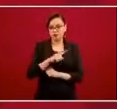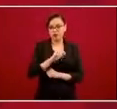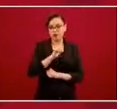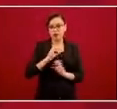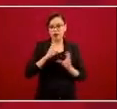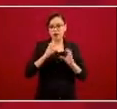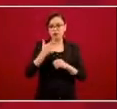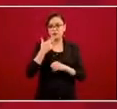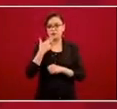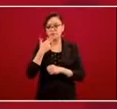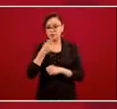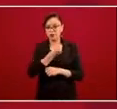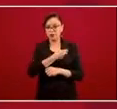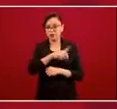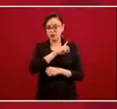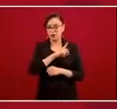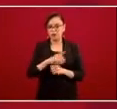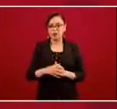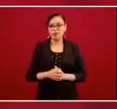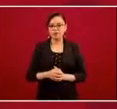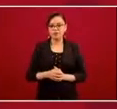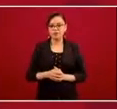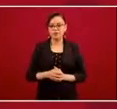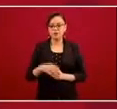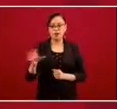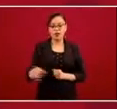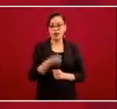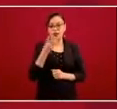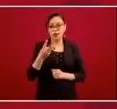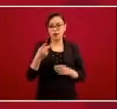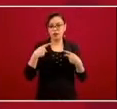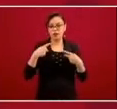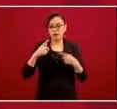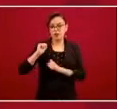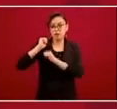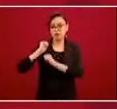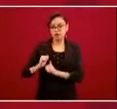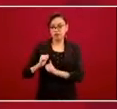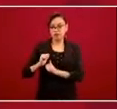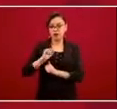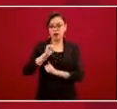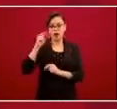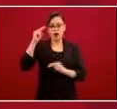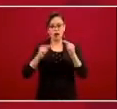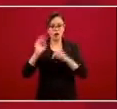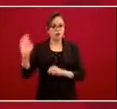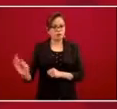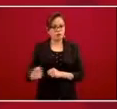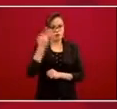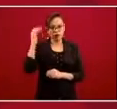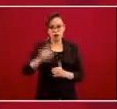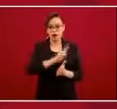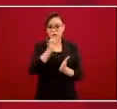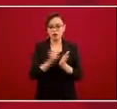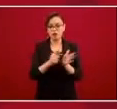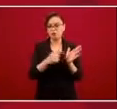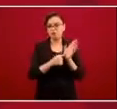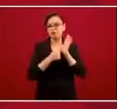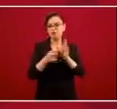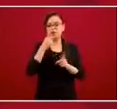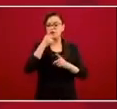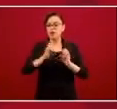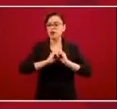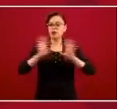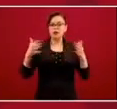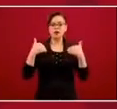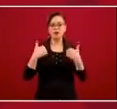authorities. State governors and governments are health authorities as much as national health authorities